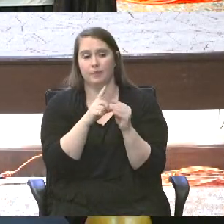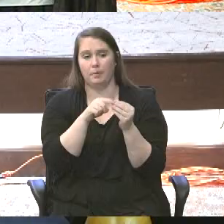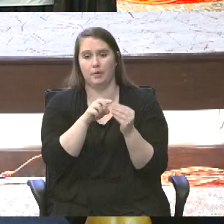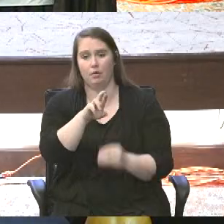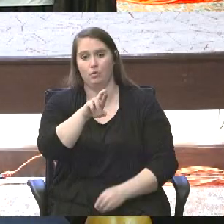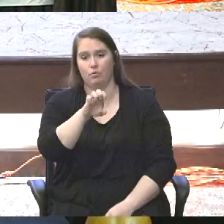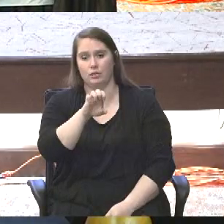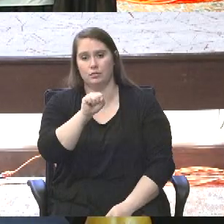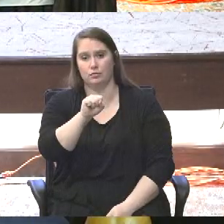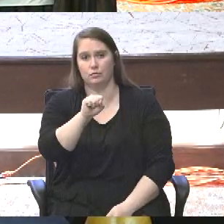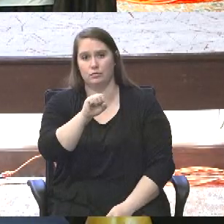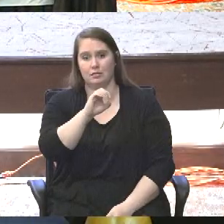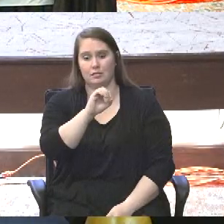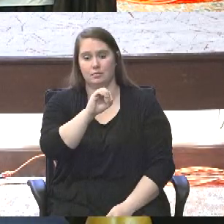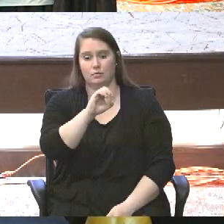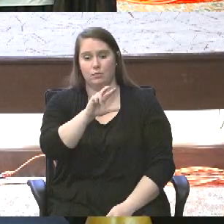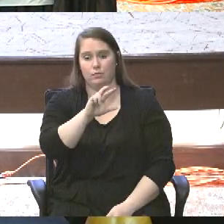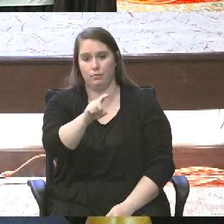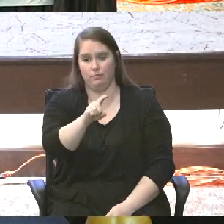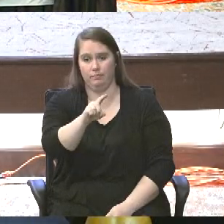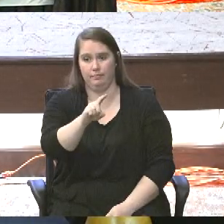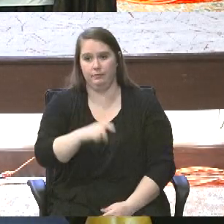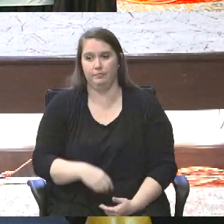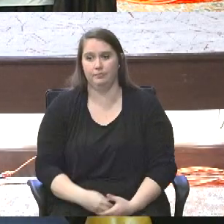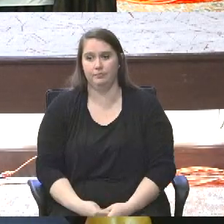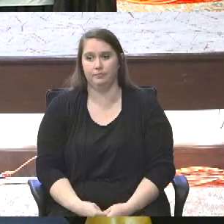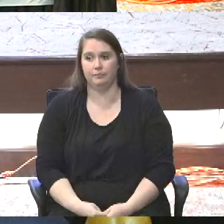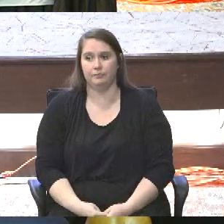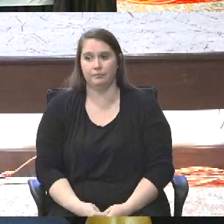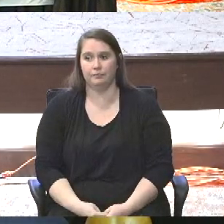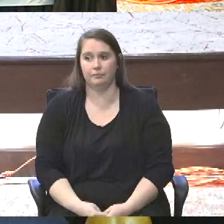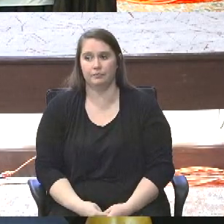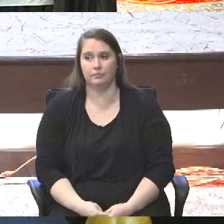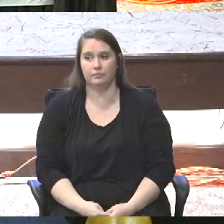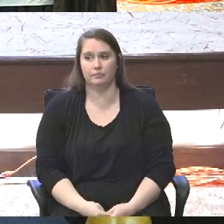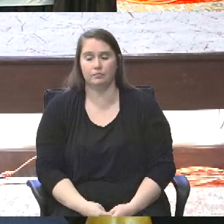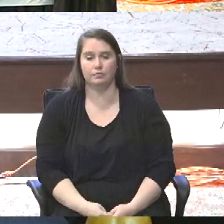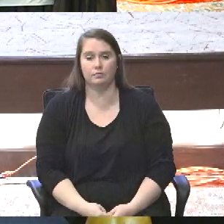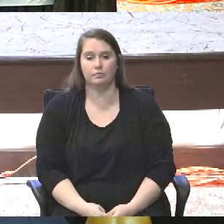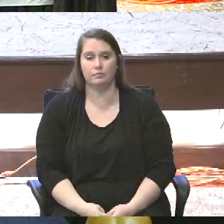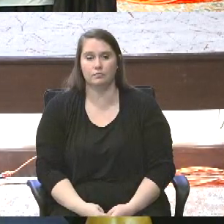Resolution 031, if I'm not jumping ahead.